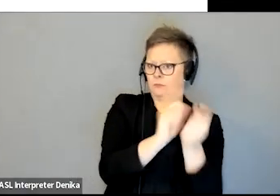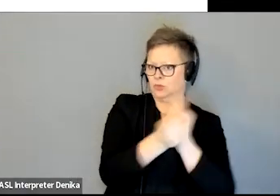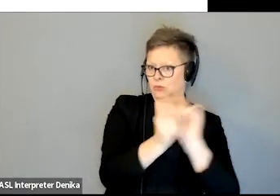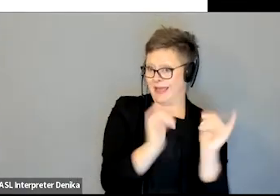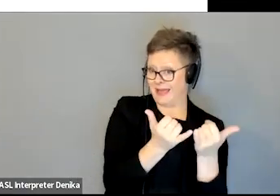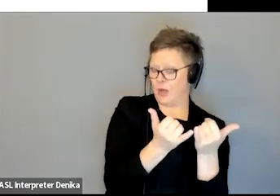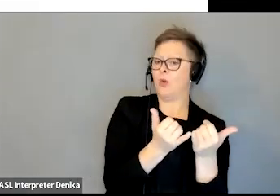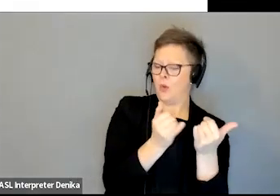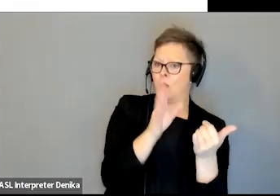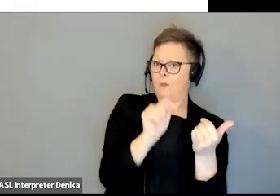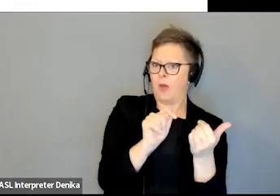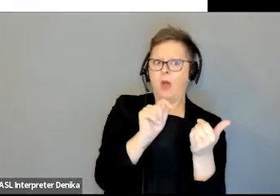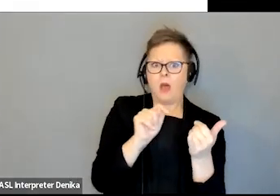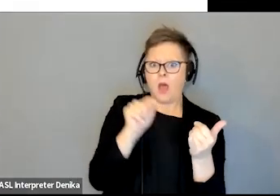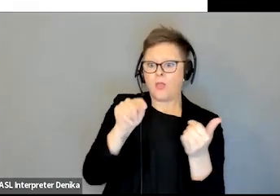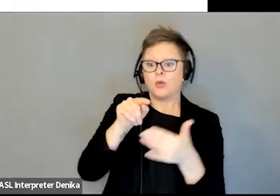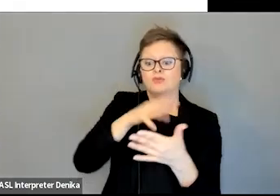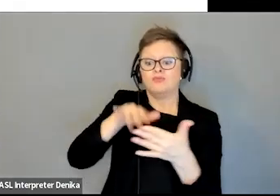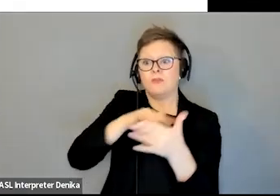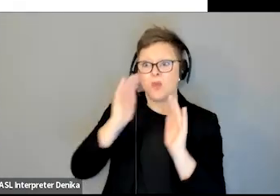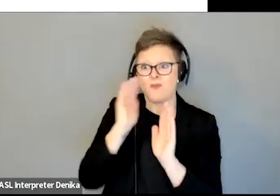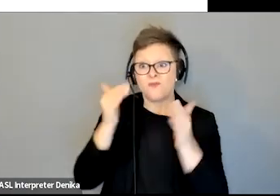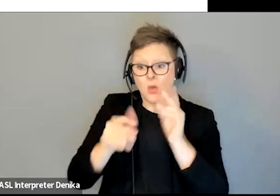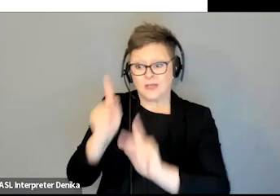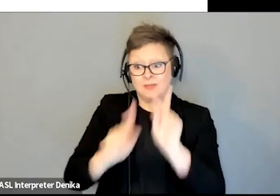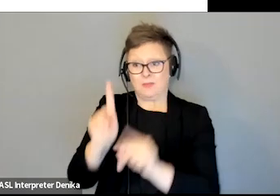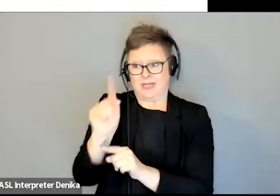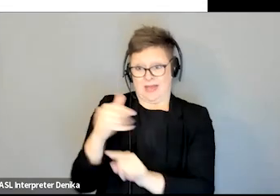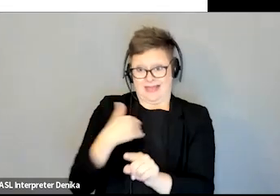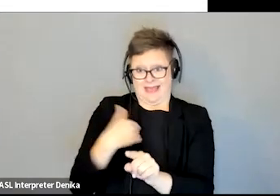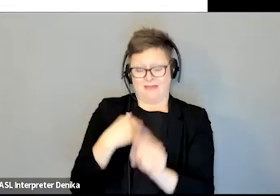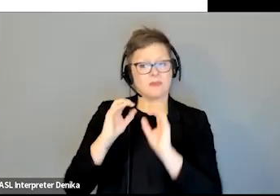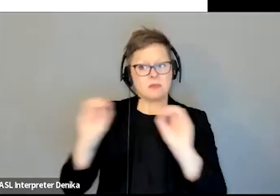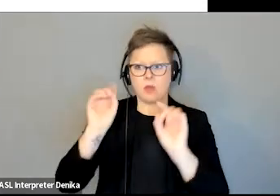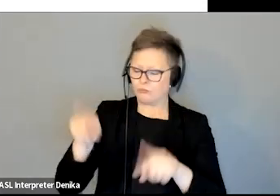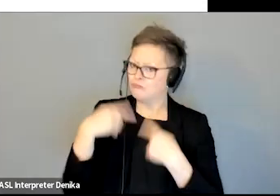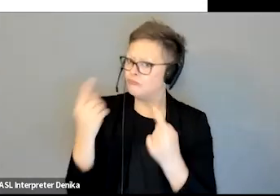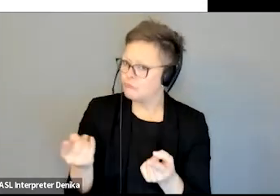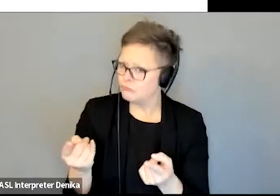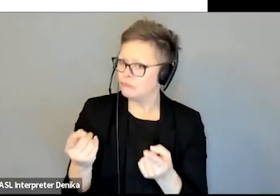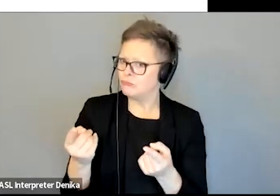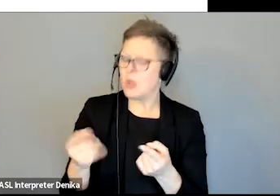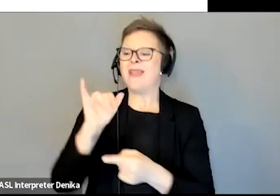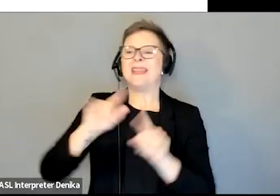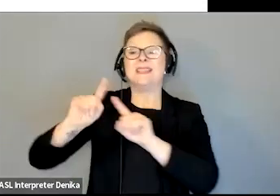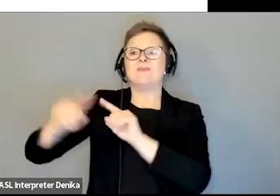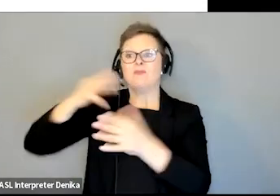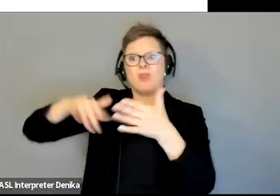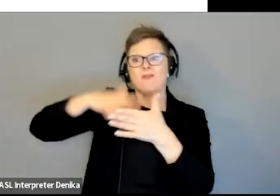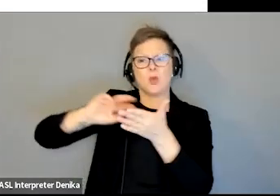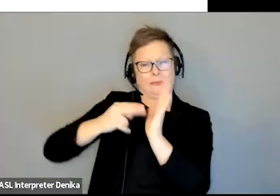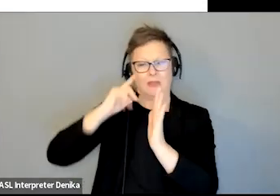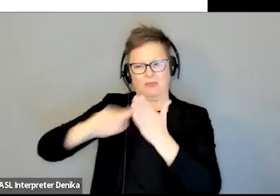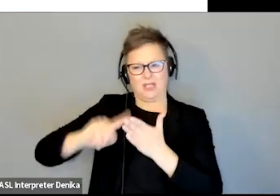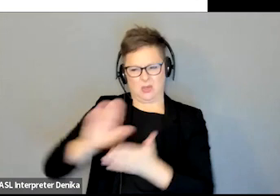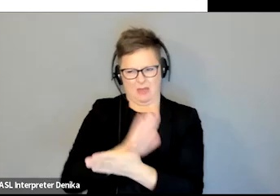no reviews that we are aware of have focused on their impacts on people with disabilities. And actually, quite a few of the reviews that we found explicitly